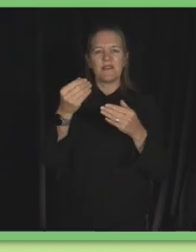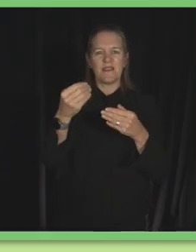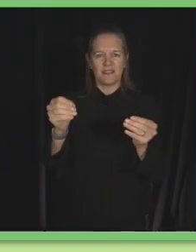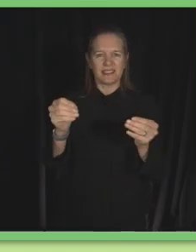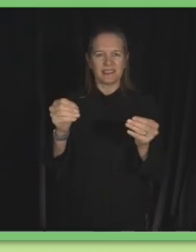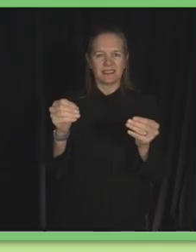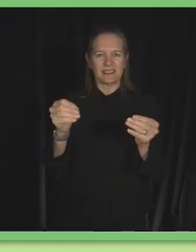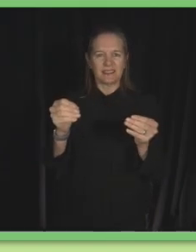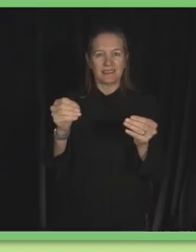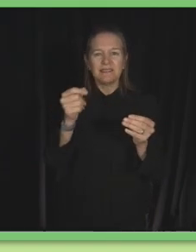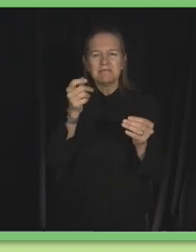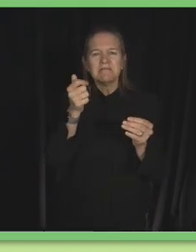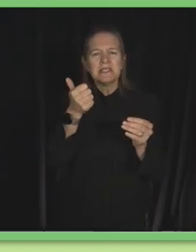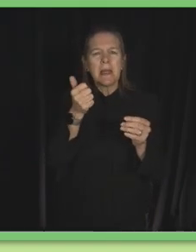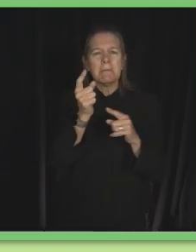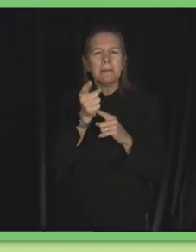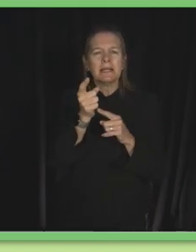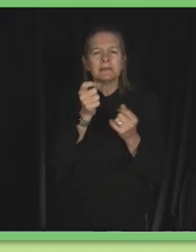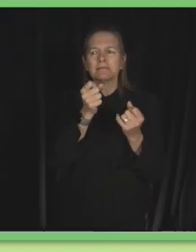which is about 10 minutes from here.